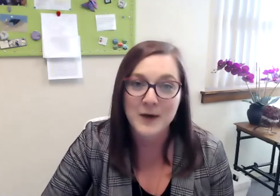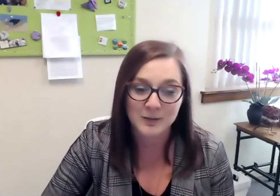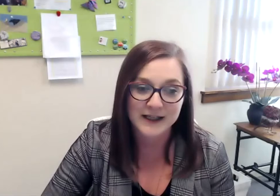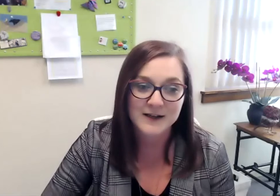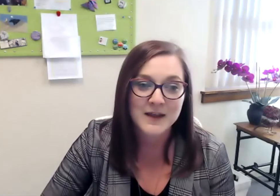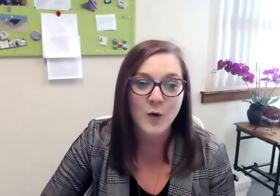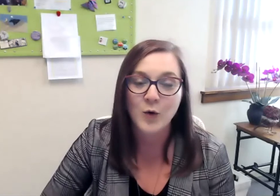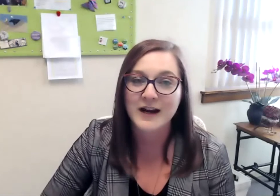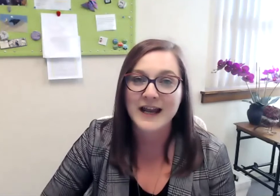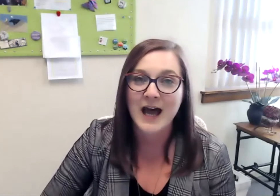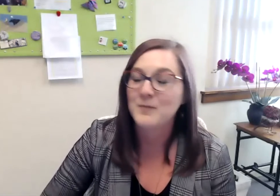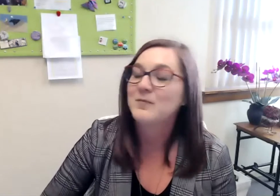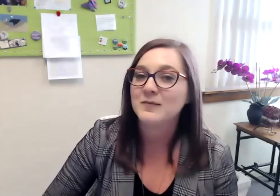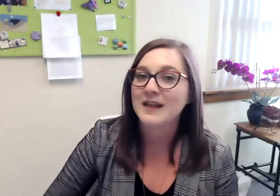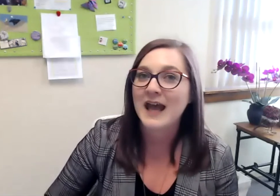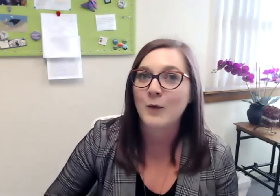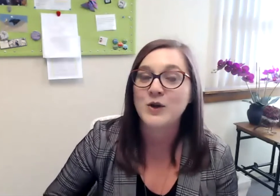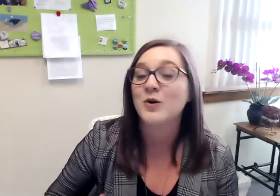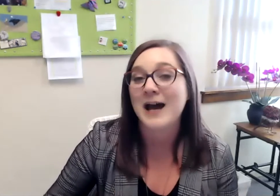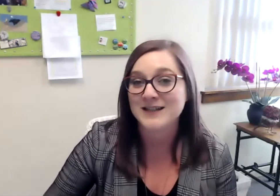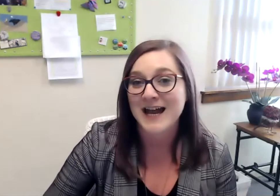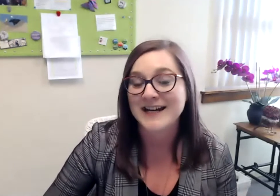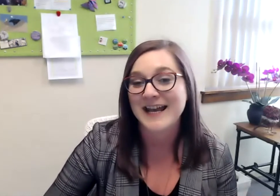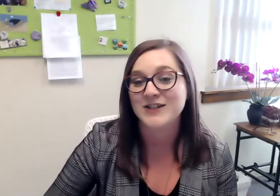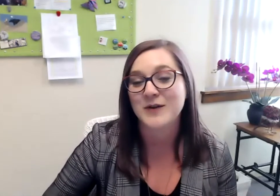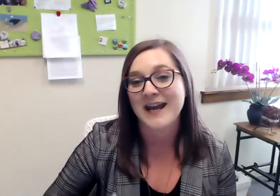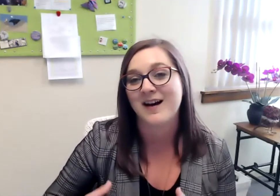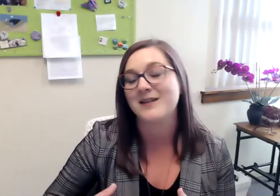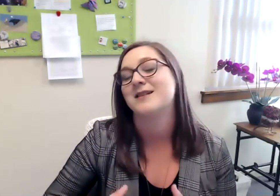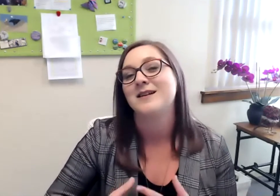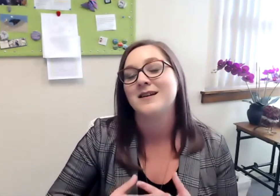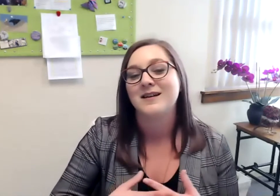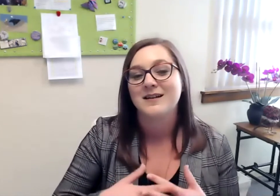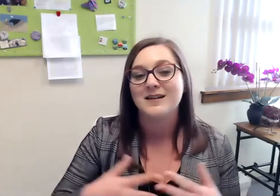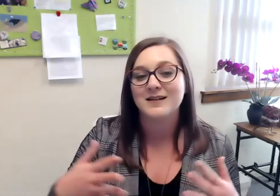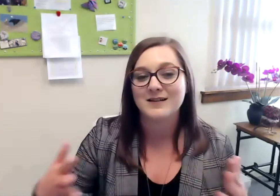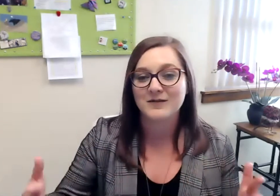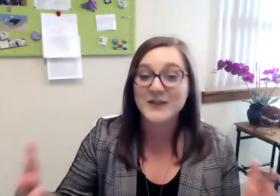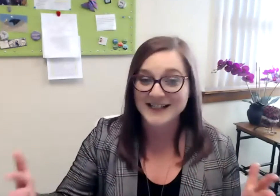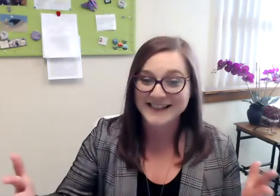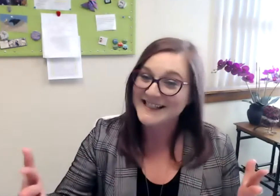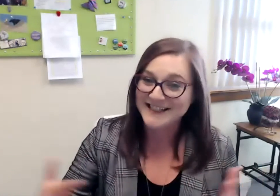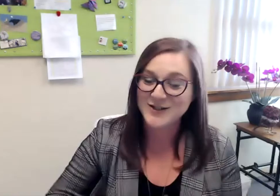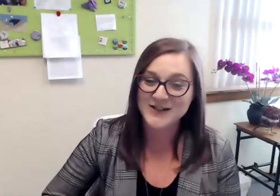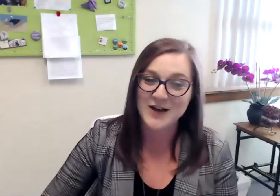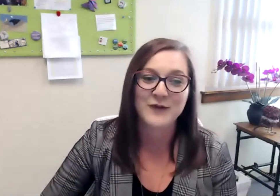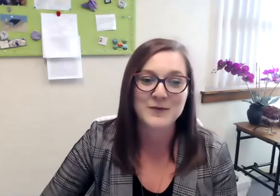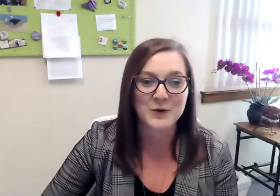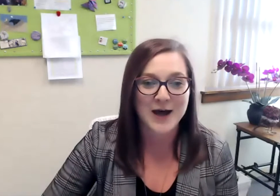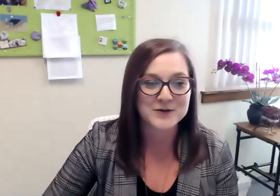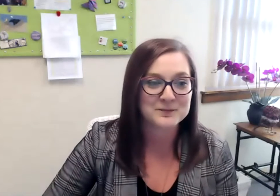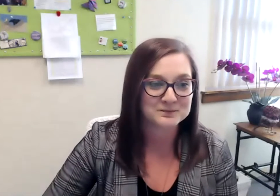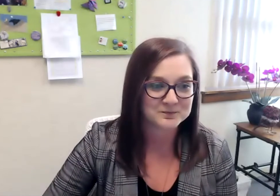you are in public or when you are outside and you cannot physically distance yourself